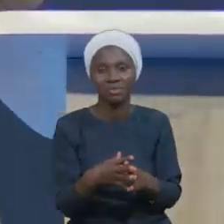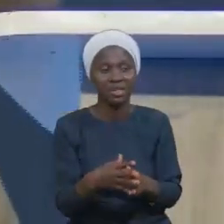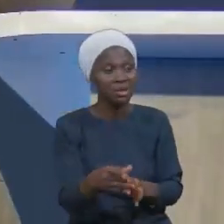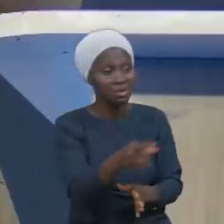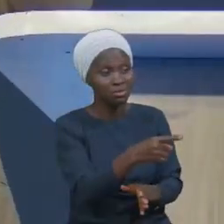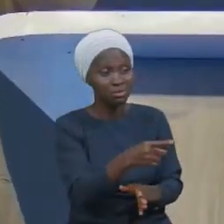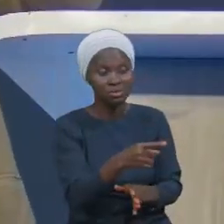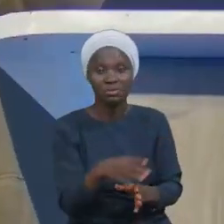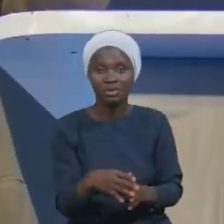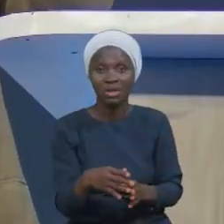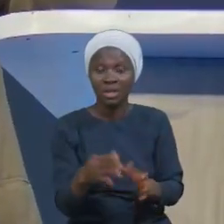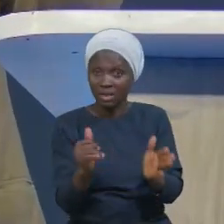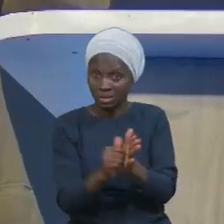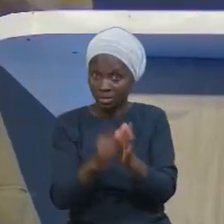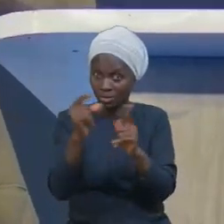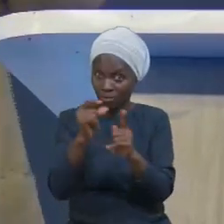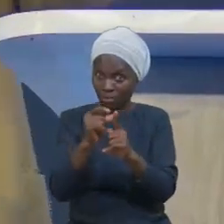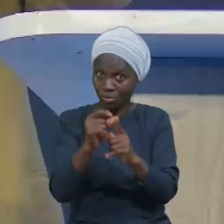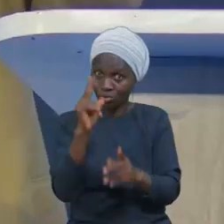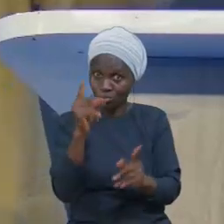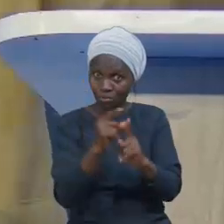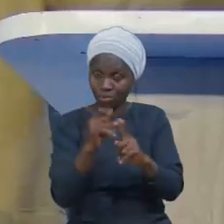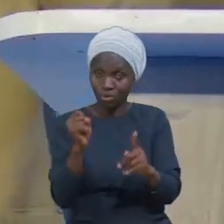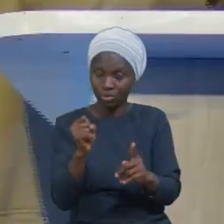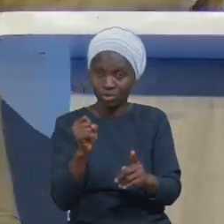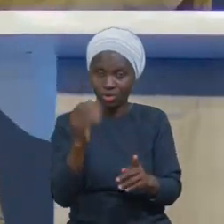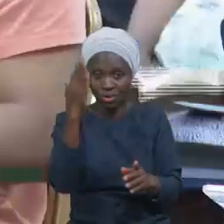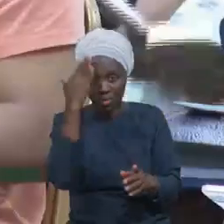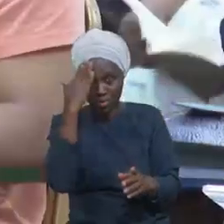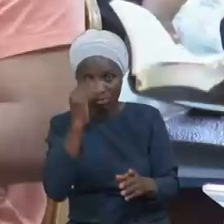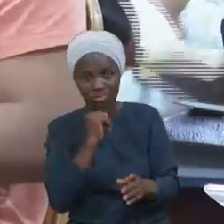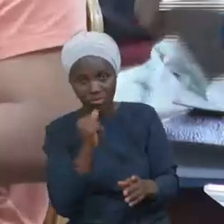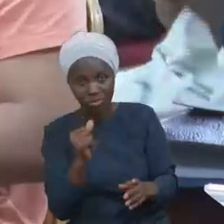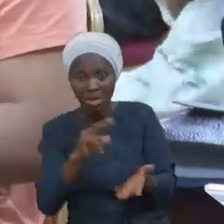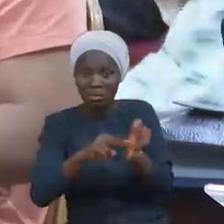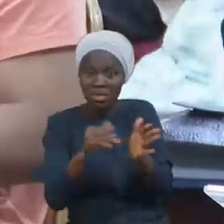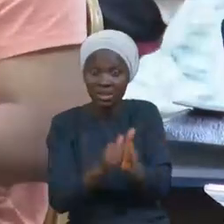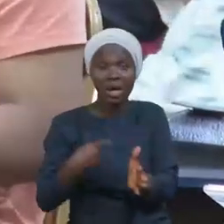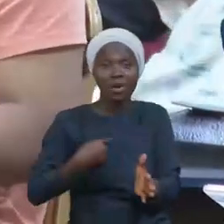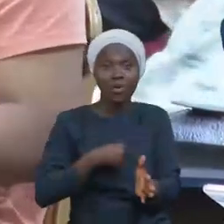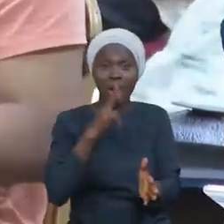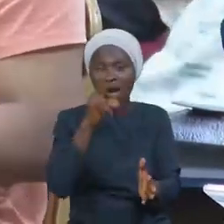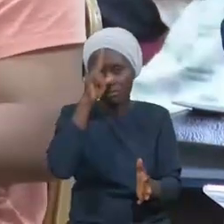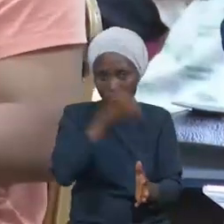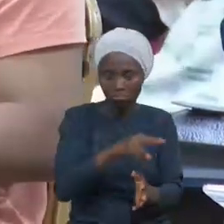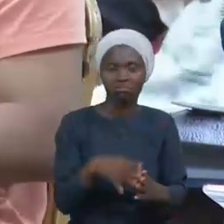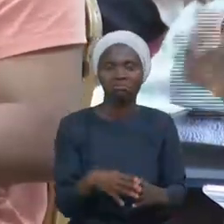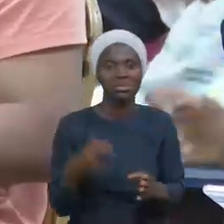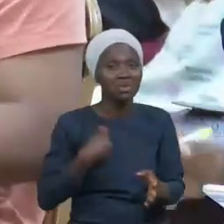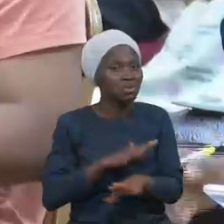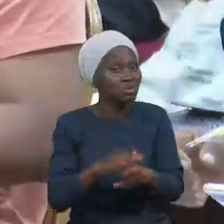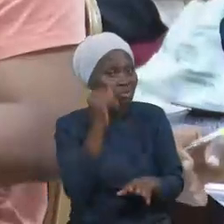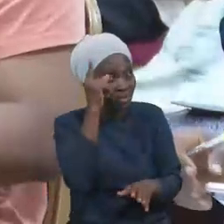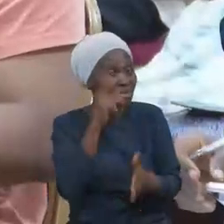words, know not, means we're ignorant. We didn't understand what we're